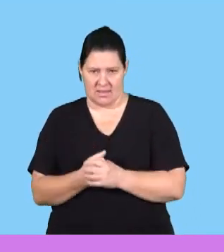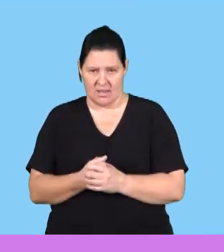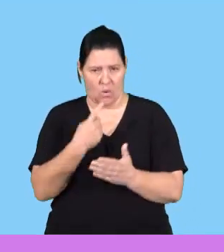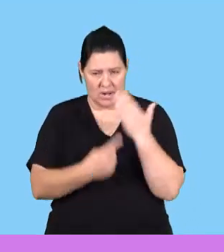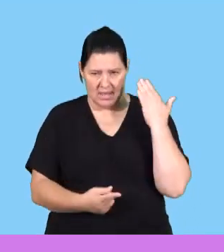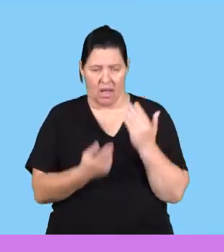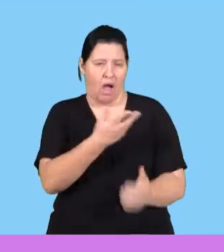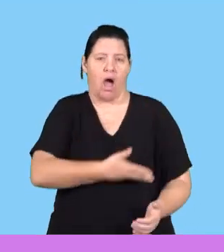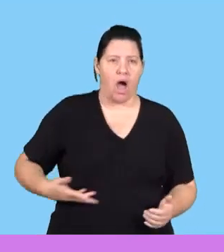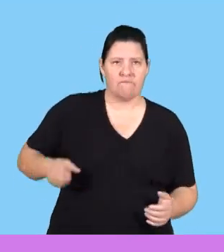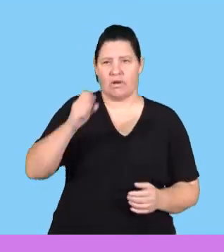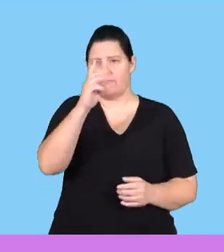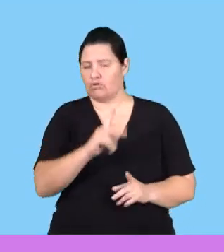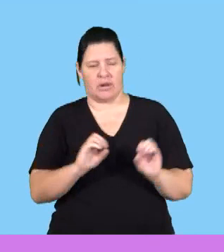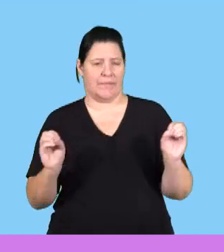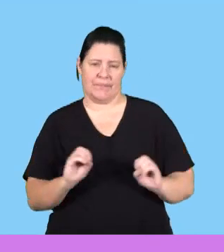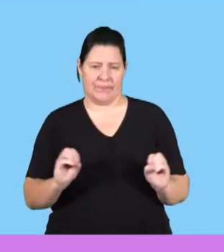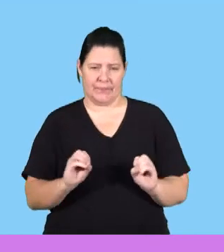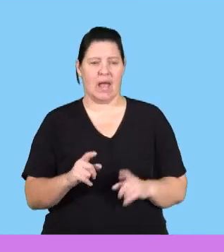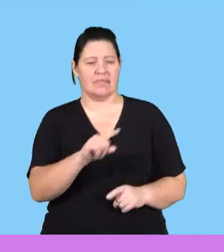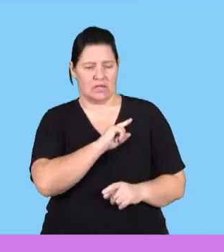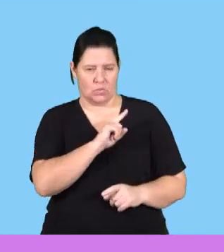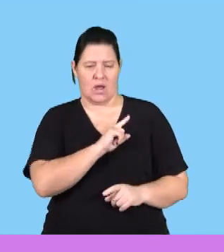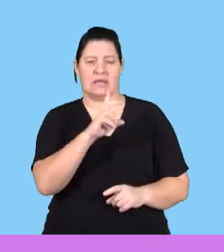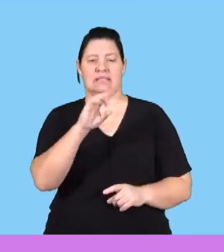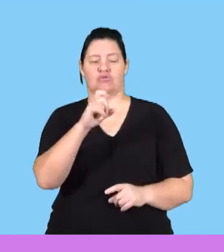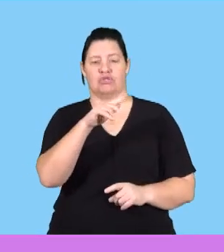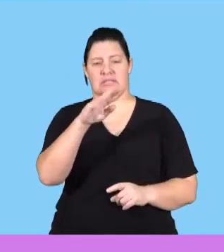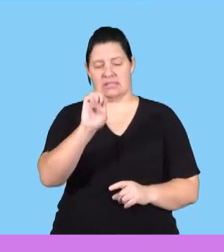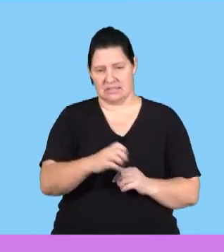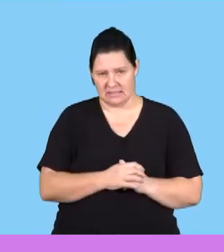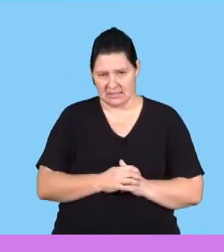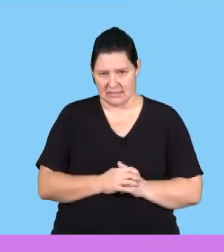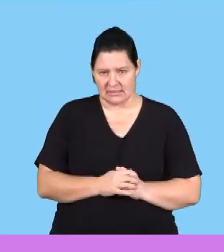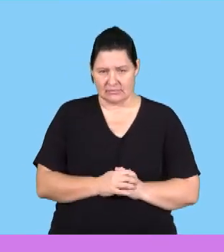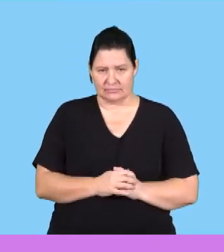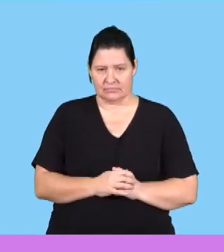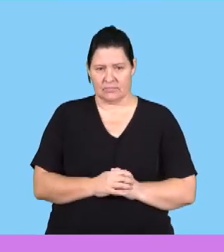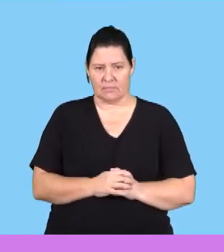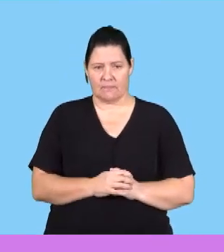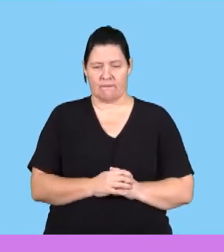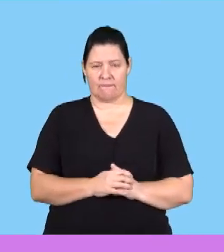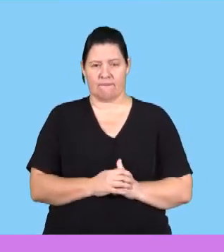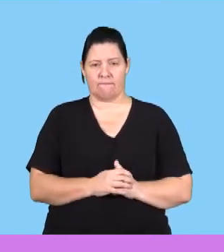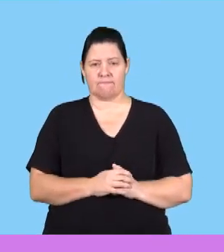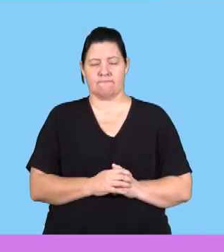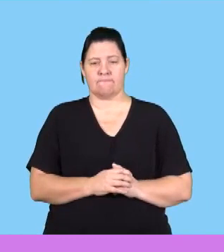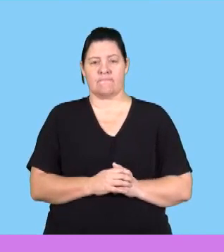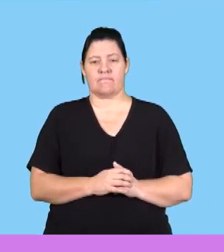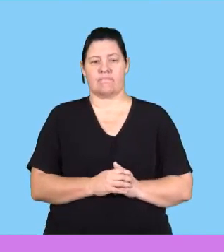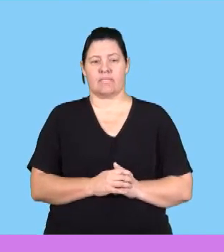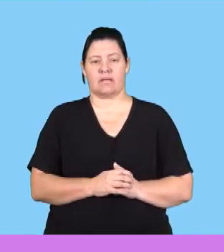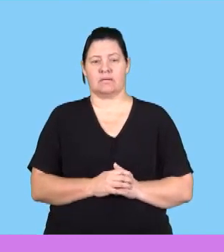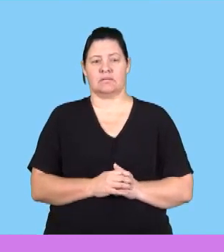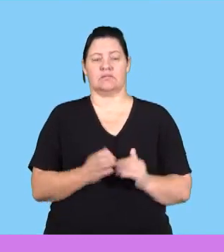whole numbers only. Okay, so that is our reasoning behind this. It's discrete data because it consists of